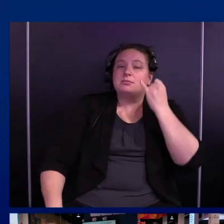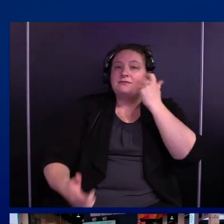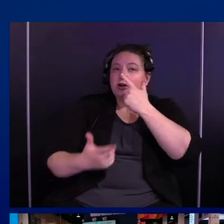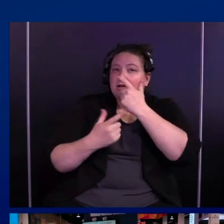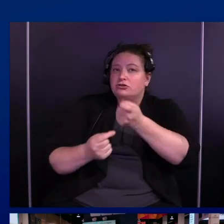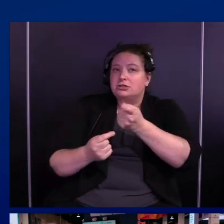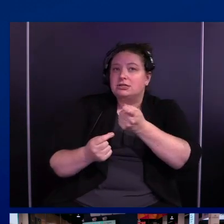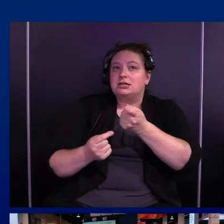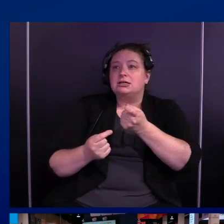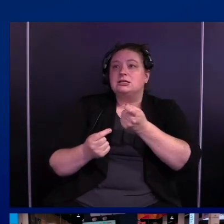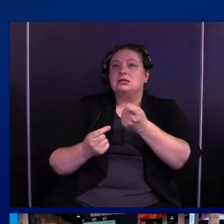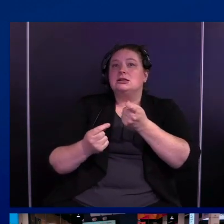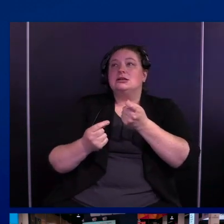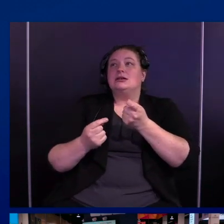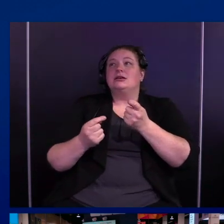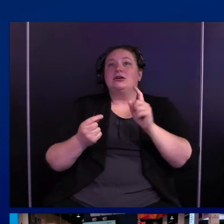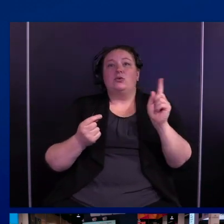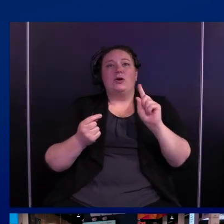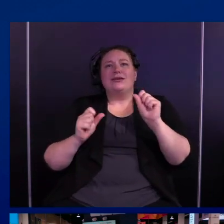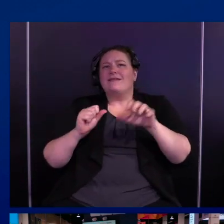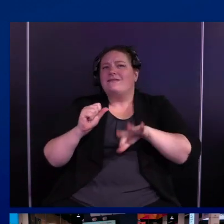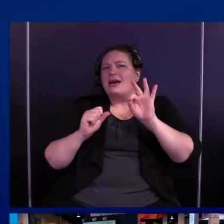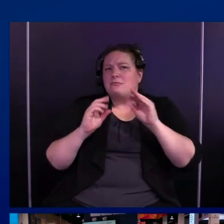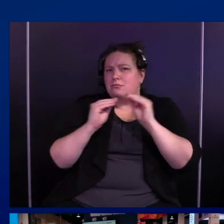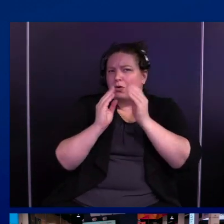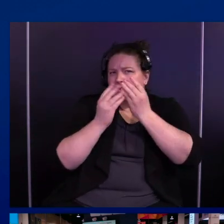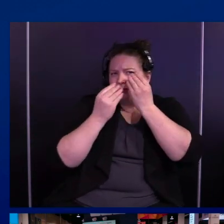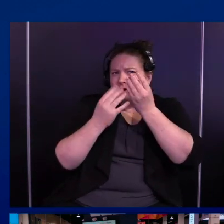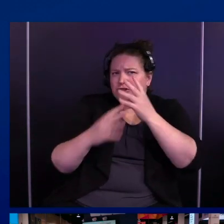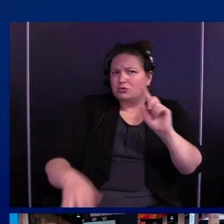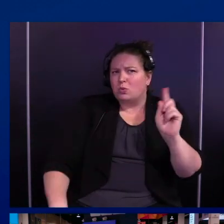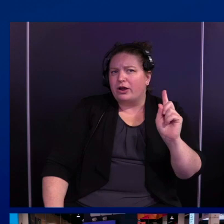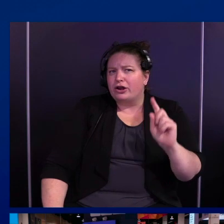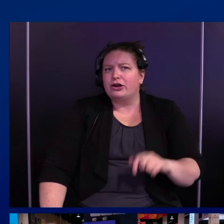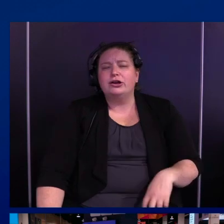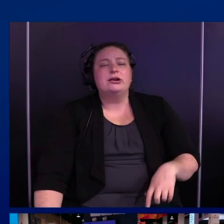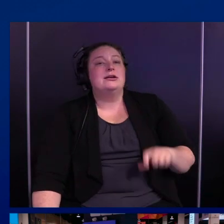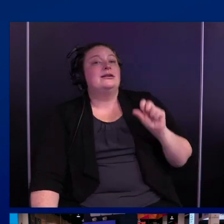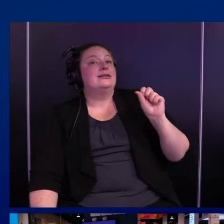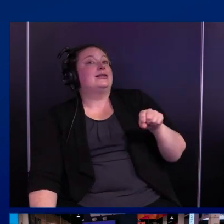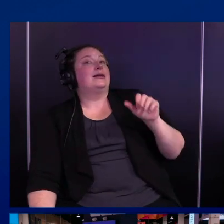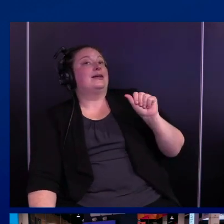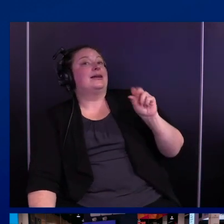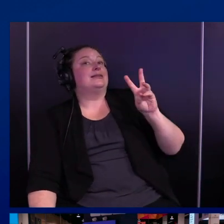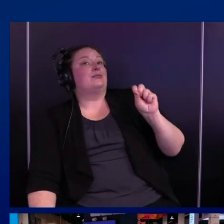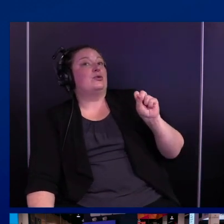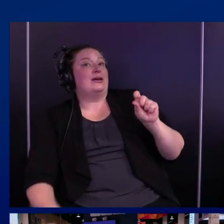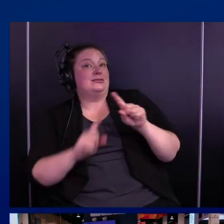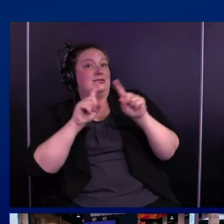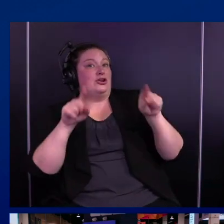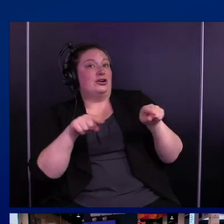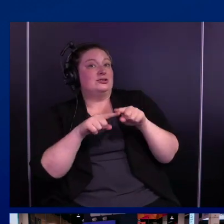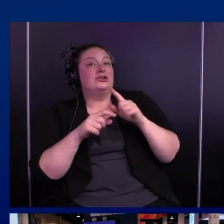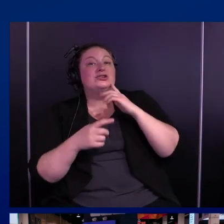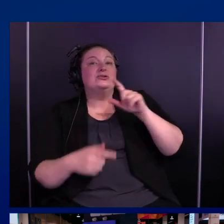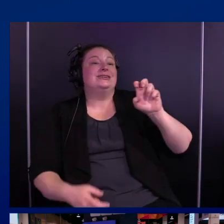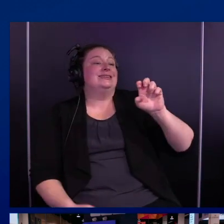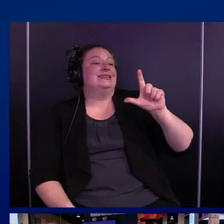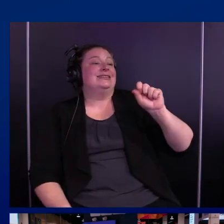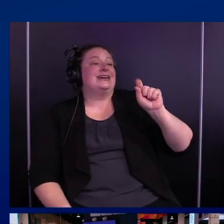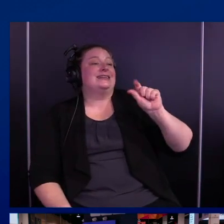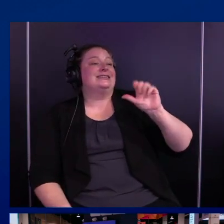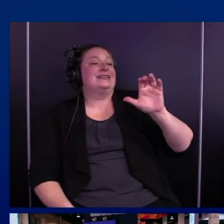this can look for more information? So going to the AWS console, to Elastic Disaster Recovery,